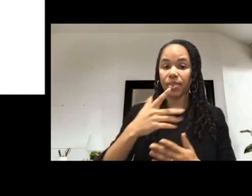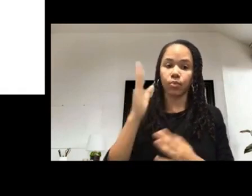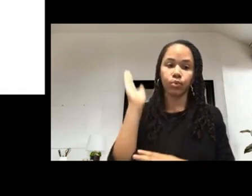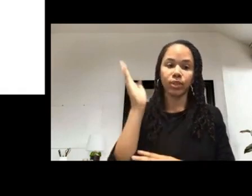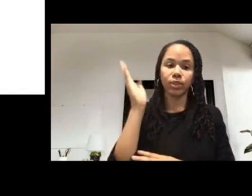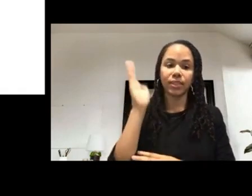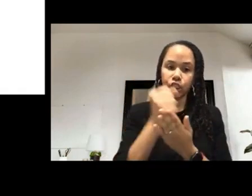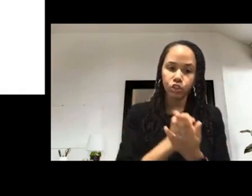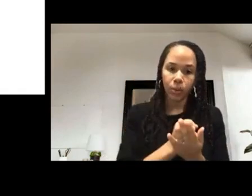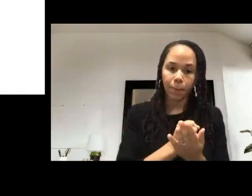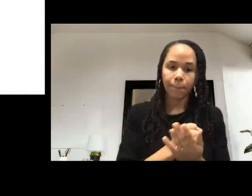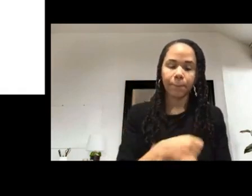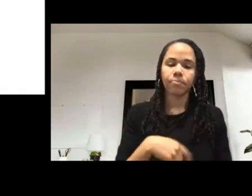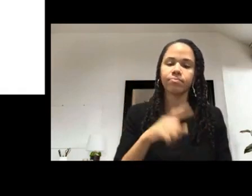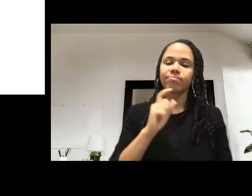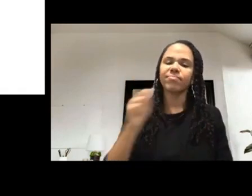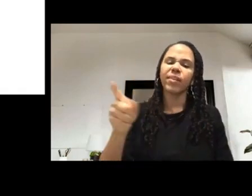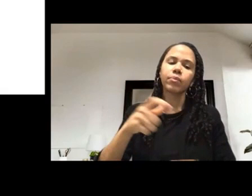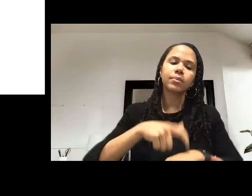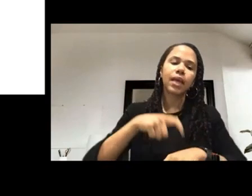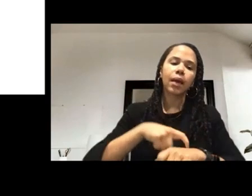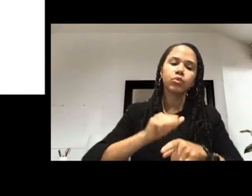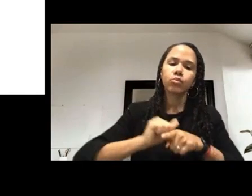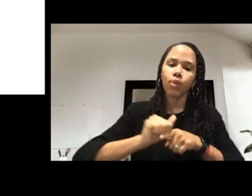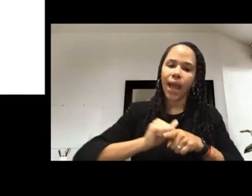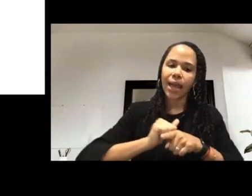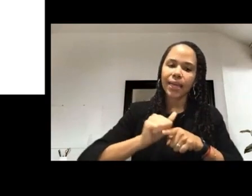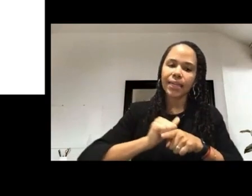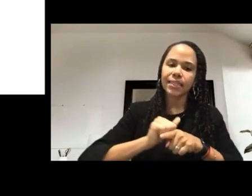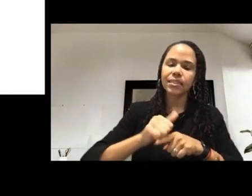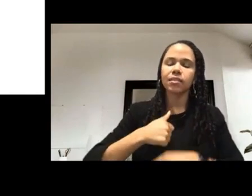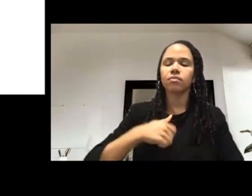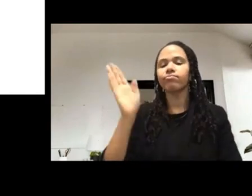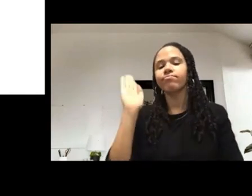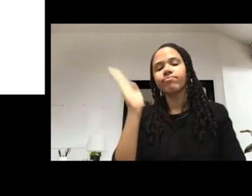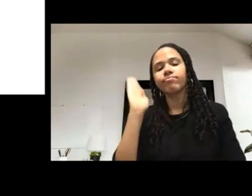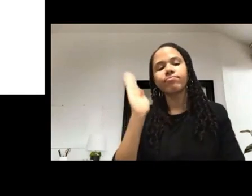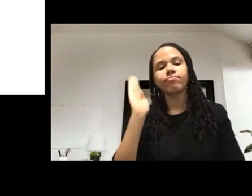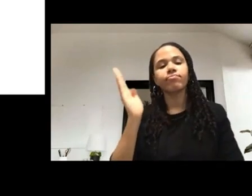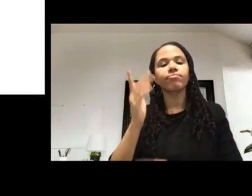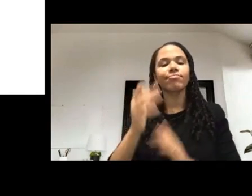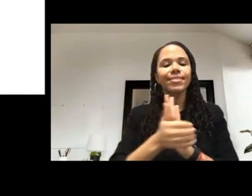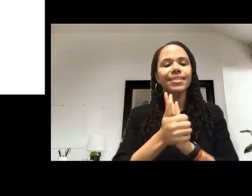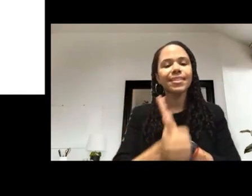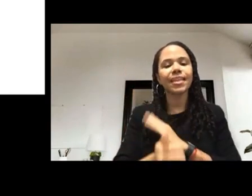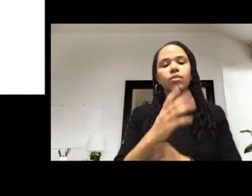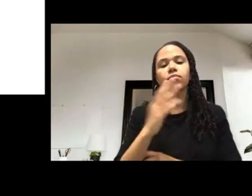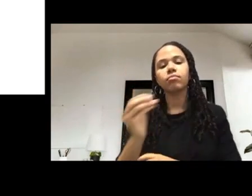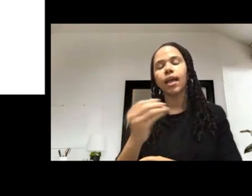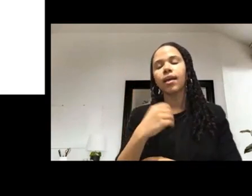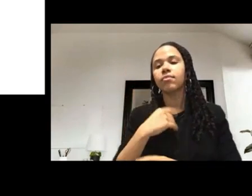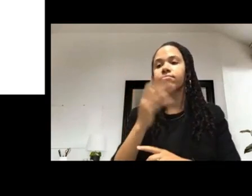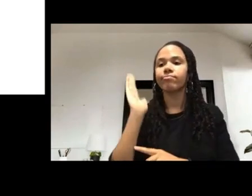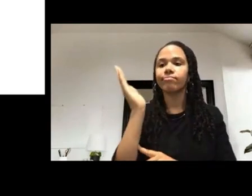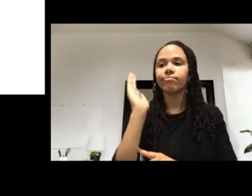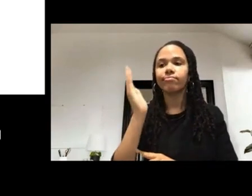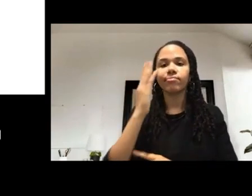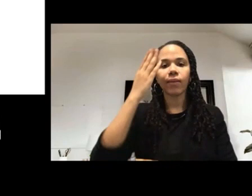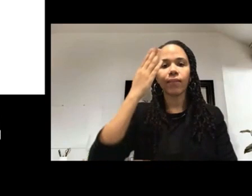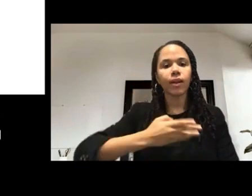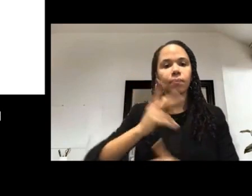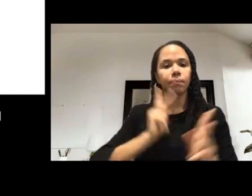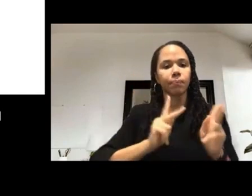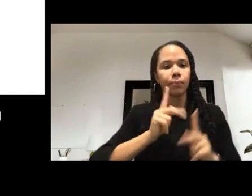to practice so they could get used to the idea of what it's like to talk in front of other people, but then talk in front of people that they knew. So they had to practice in front of their